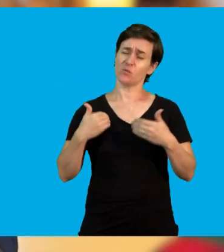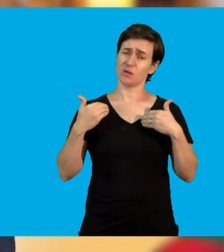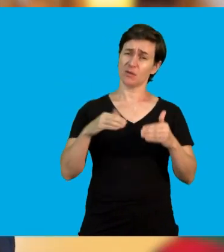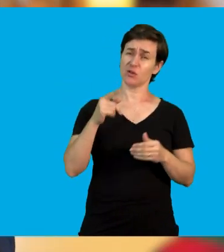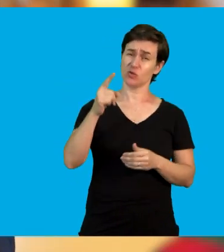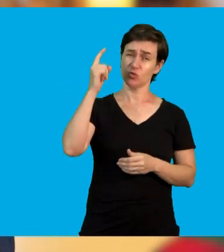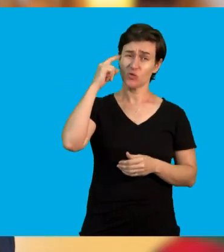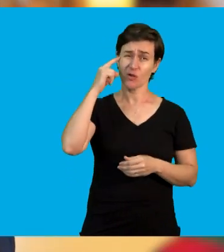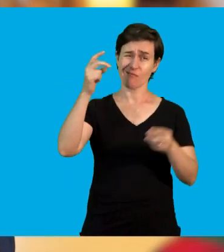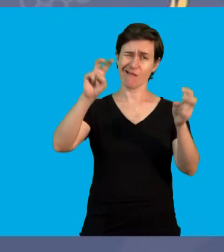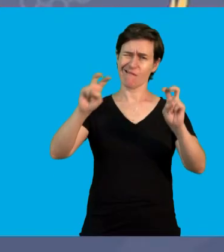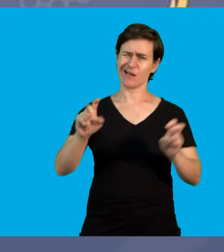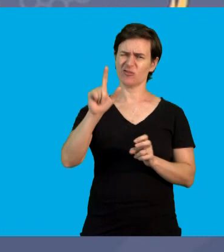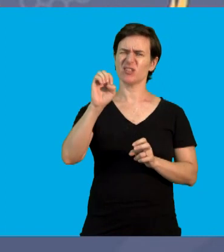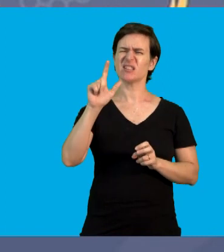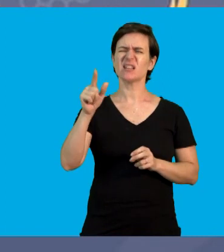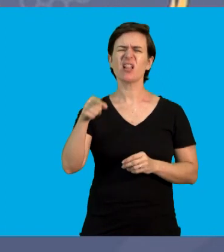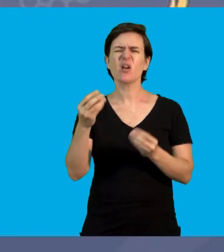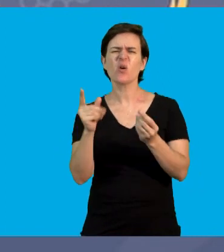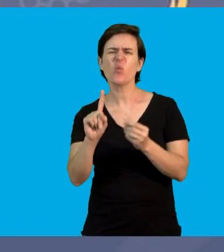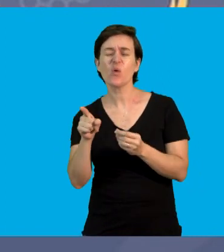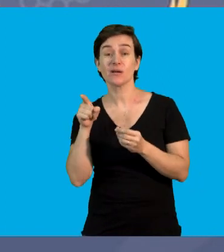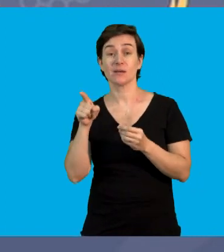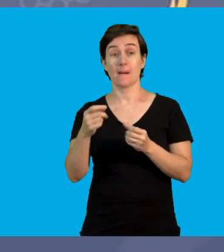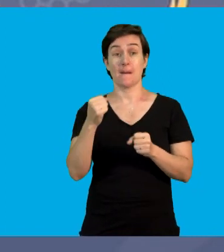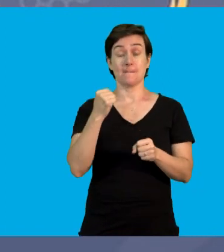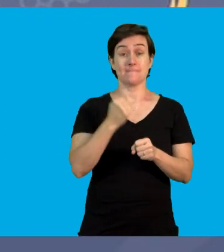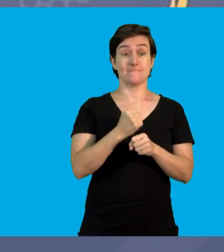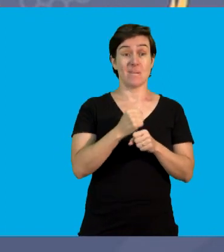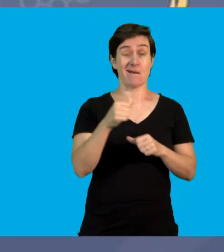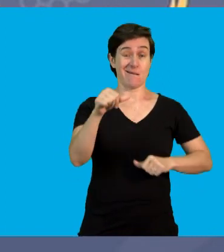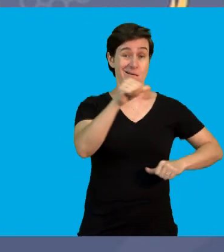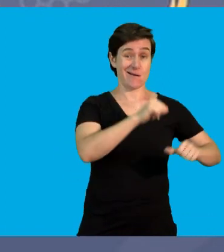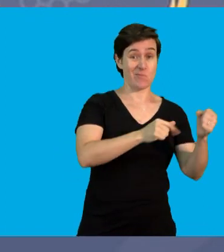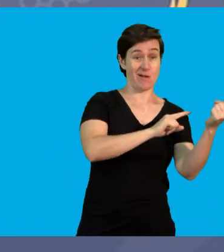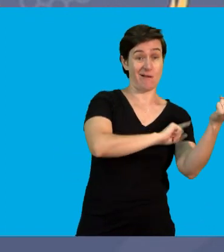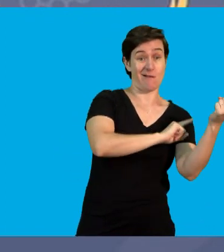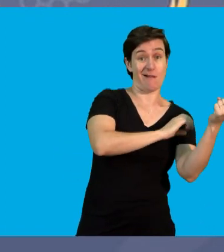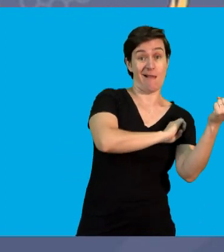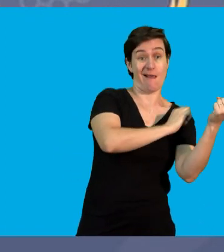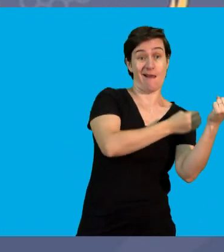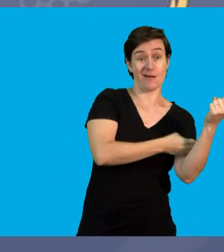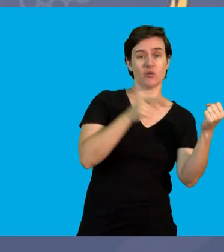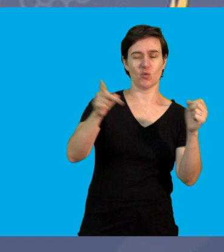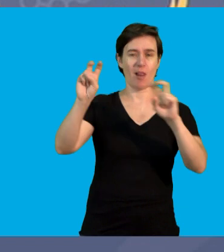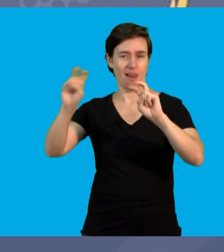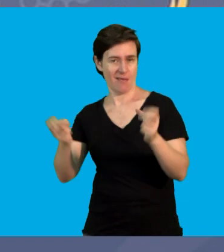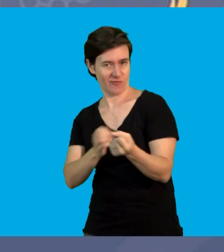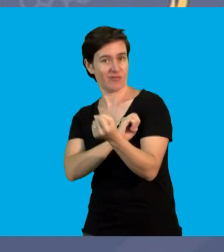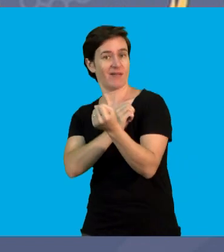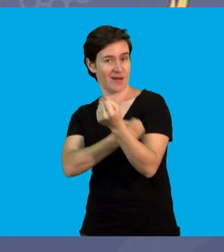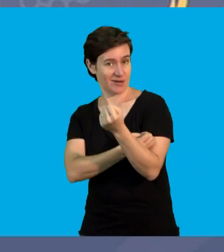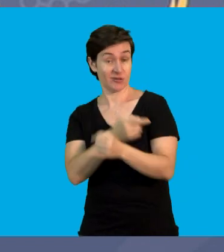did you know that an electric cell is a device which converts chemical energy into electrical energy? So a